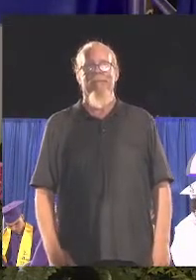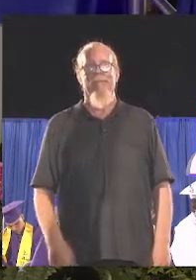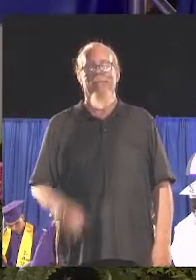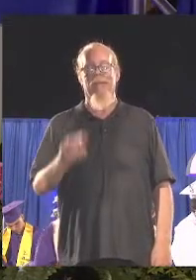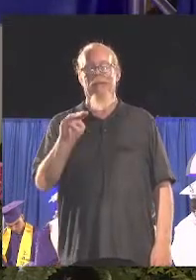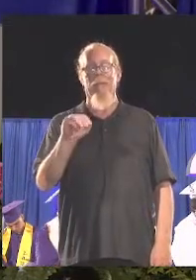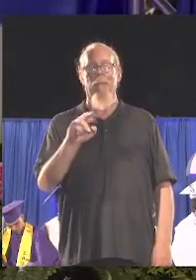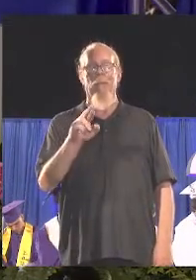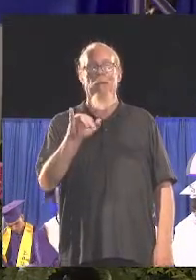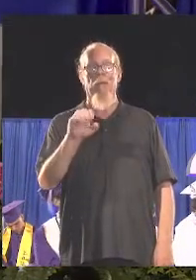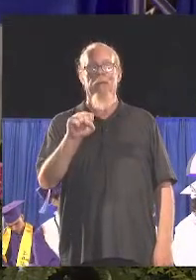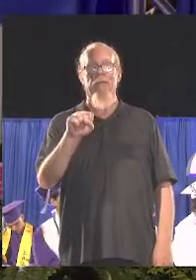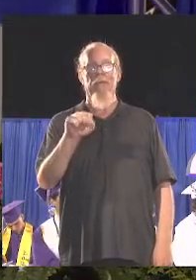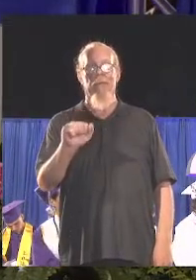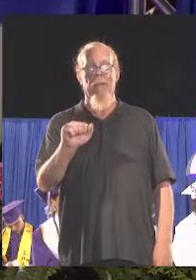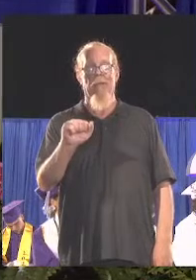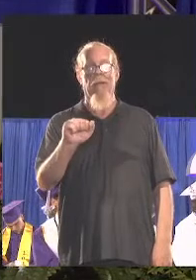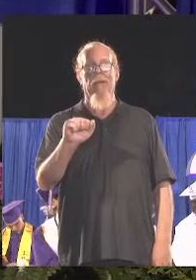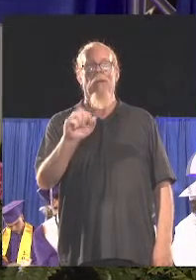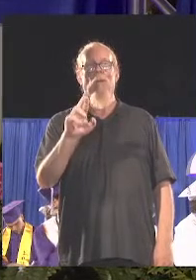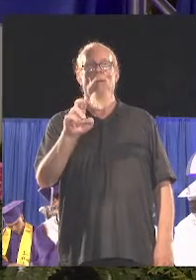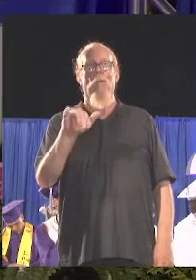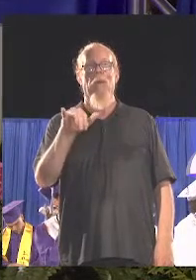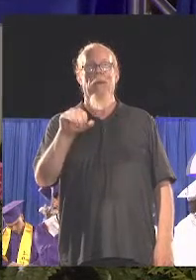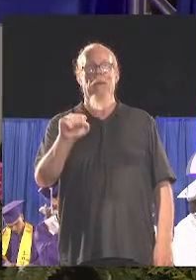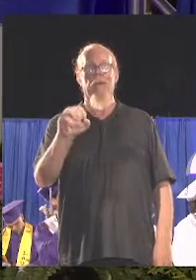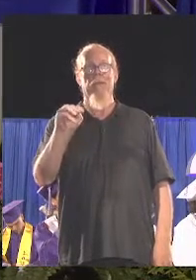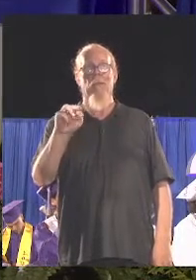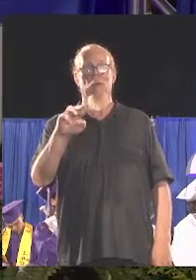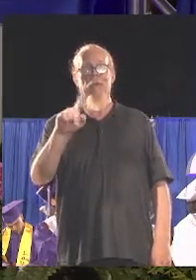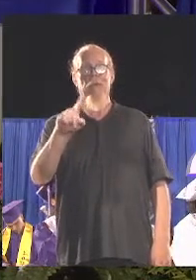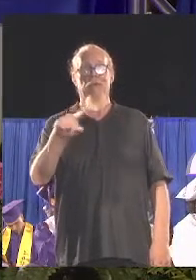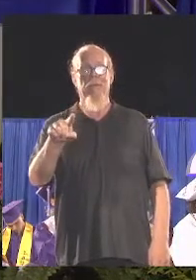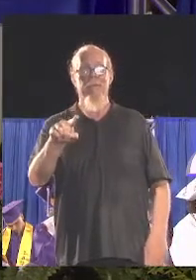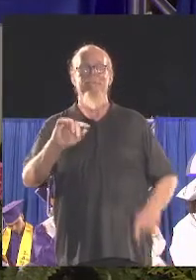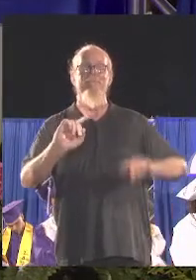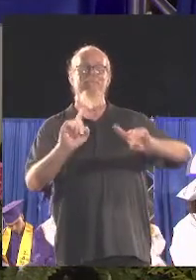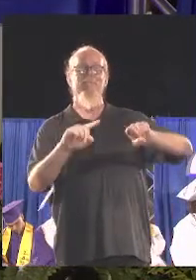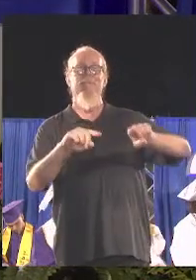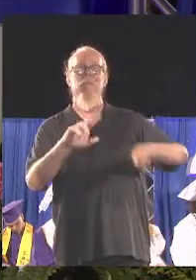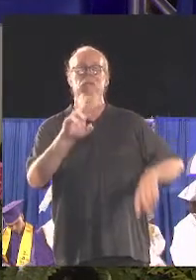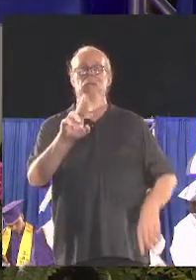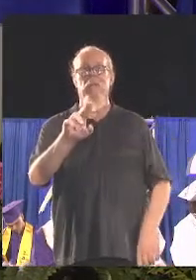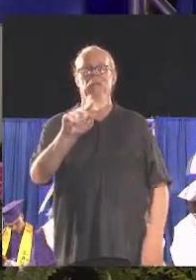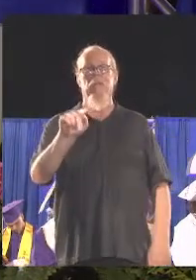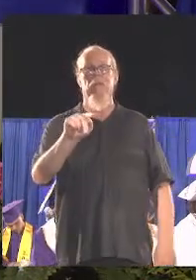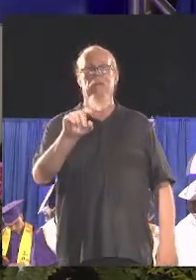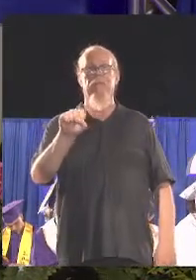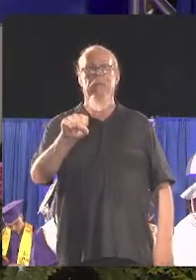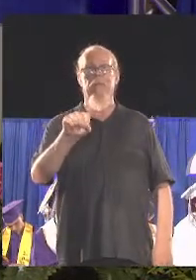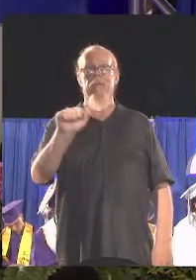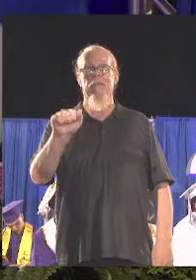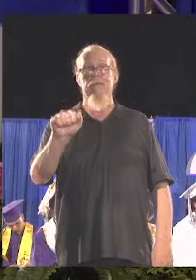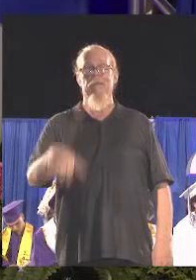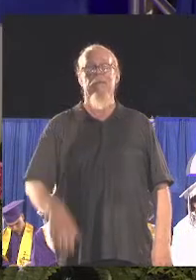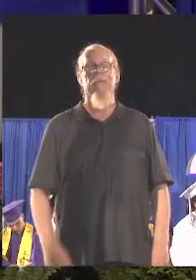Marisa Jacqueline Reyes Martinez, the University of Texas, San Antonio.